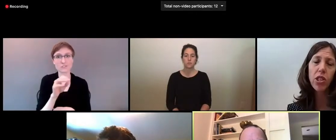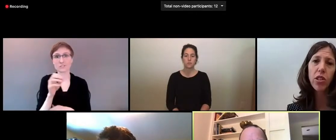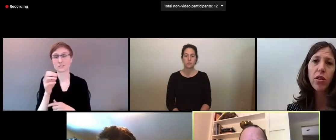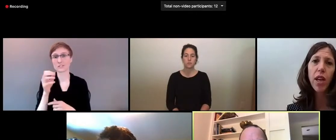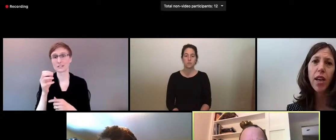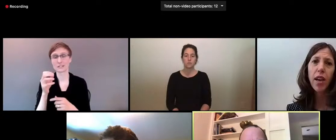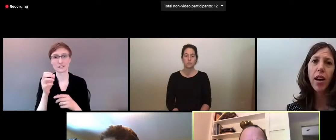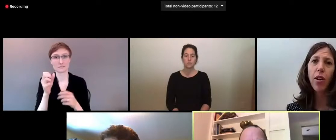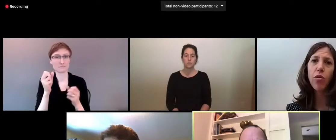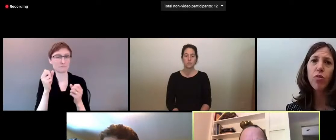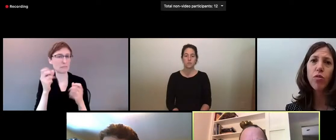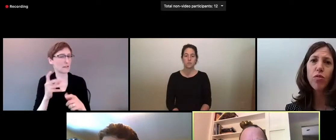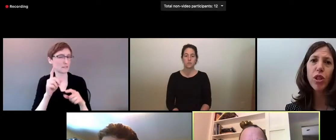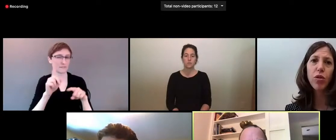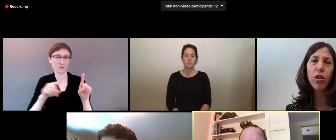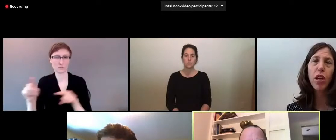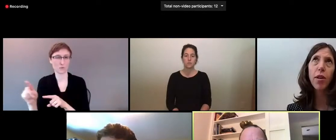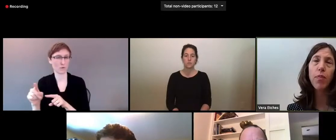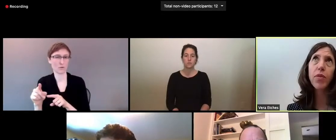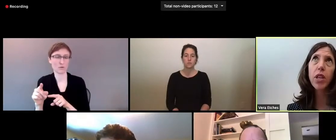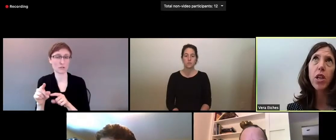is going to